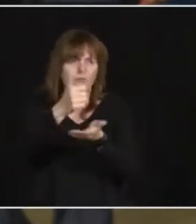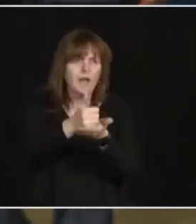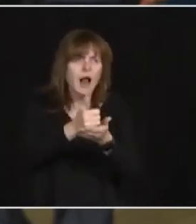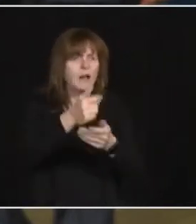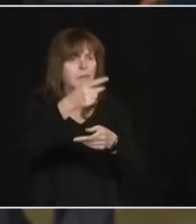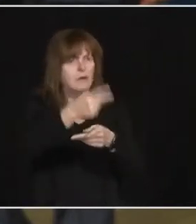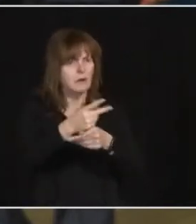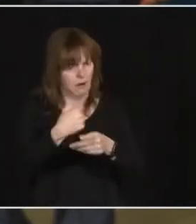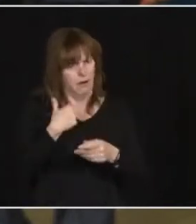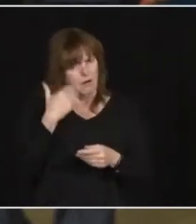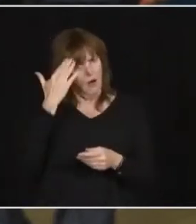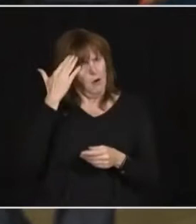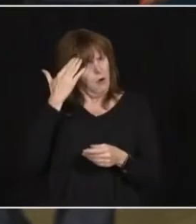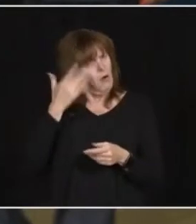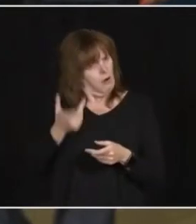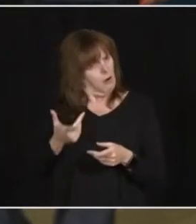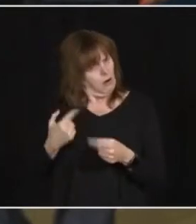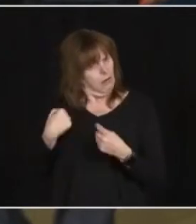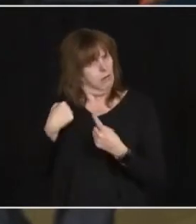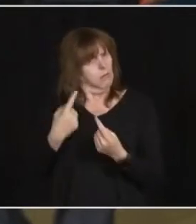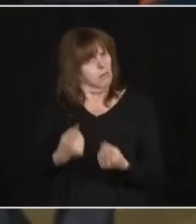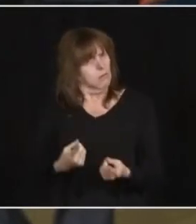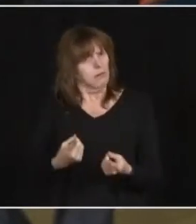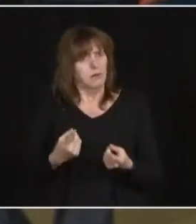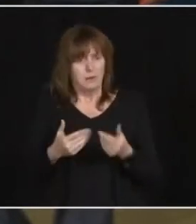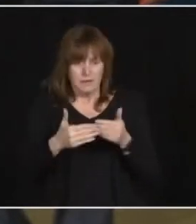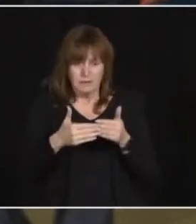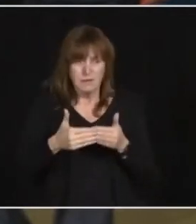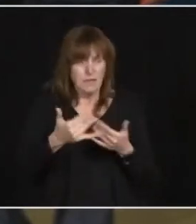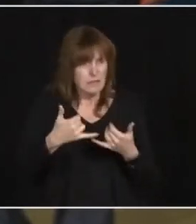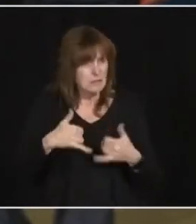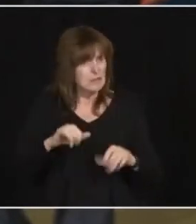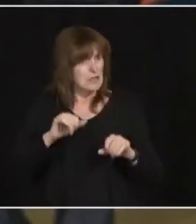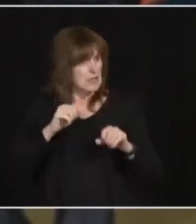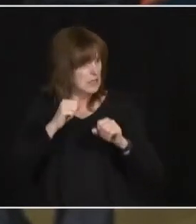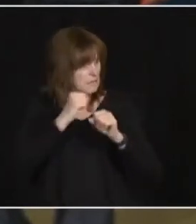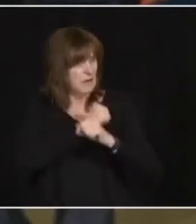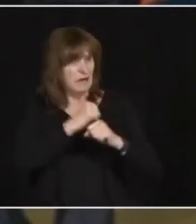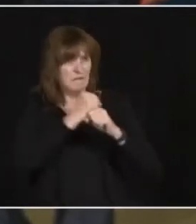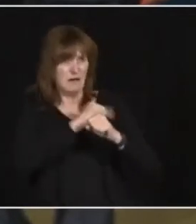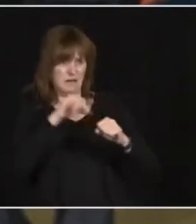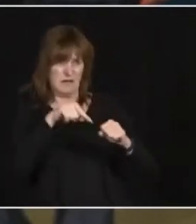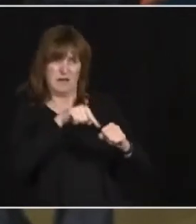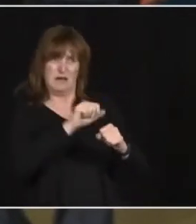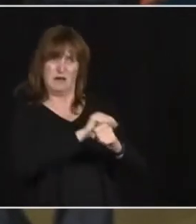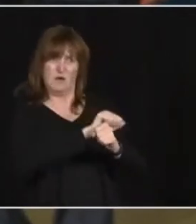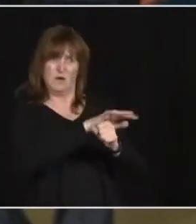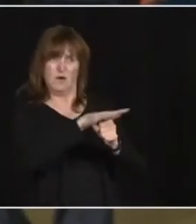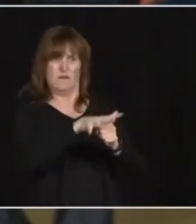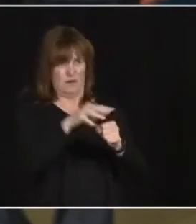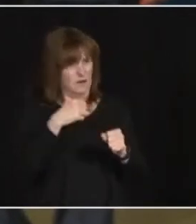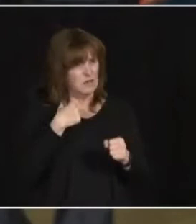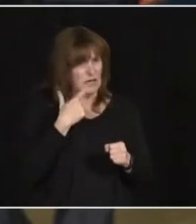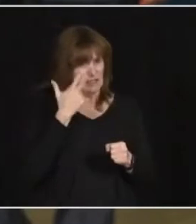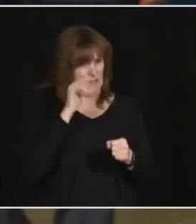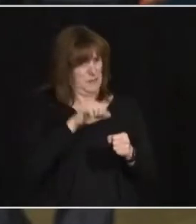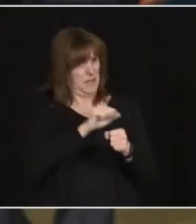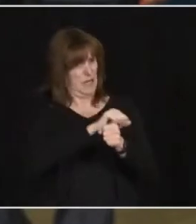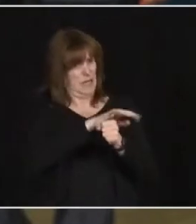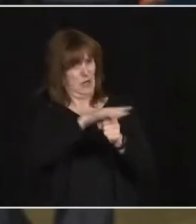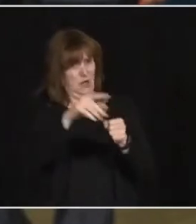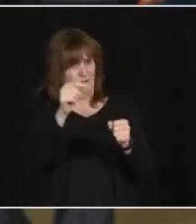our efforts against COVID-19, we are seeing how this virus is unfolding in a vicious